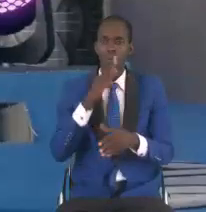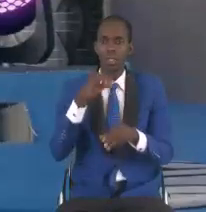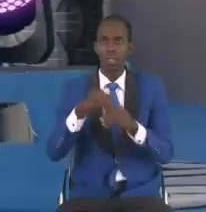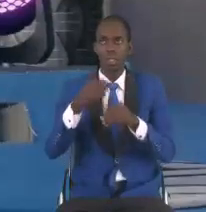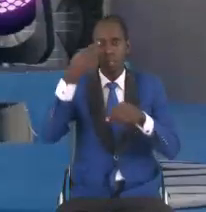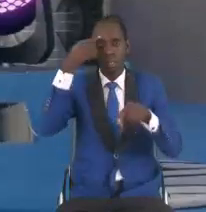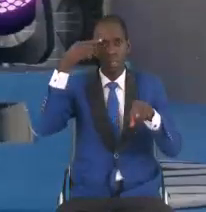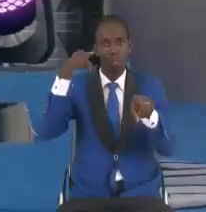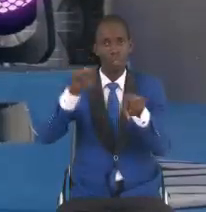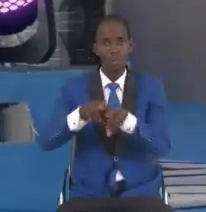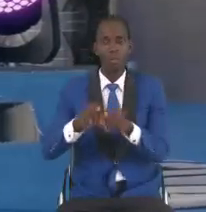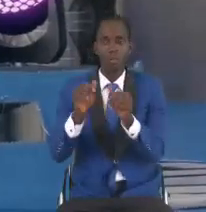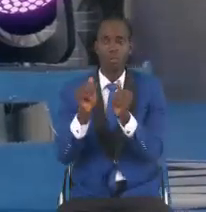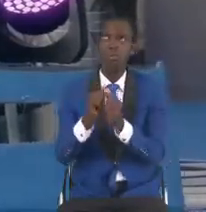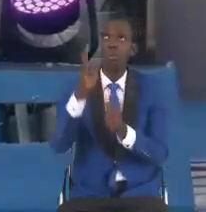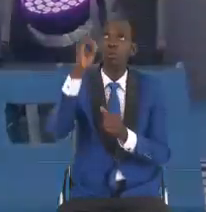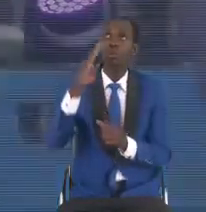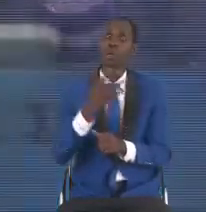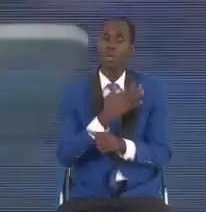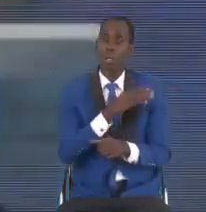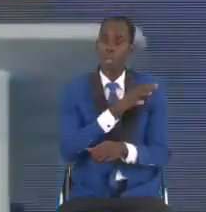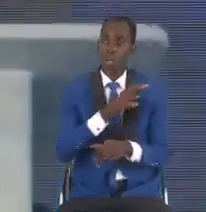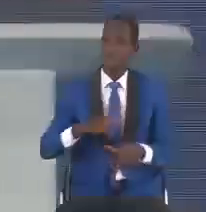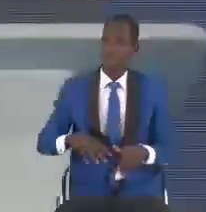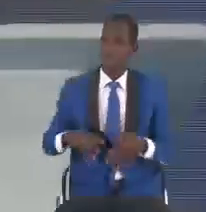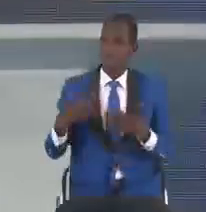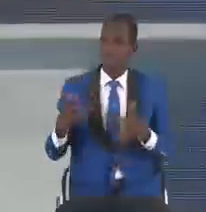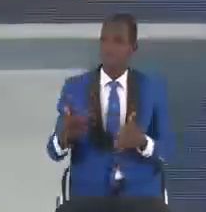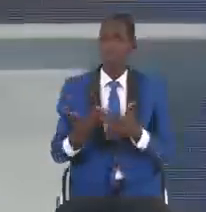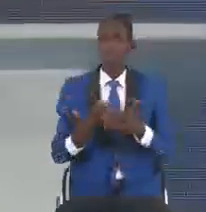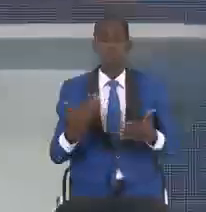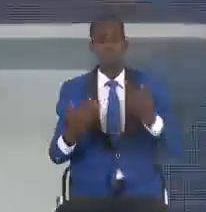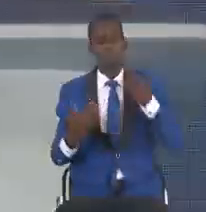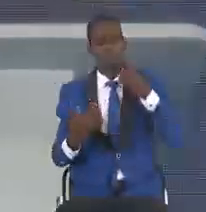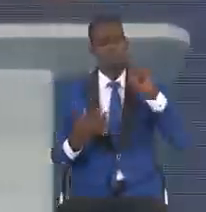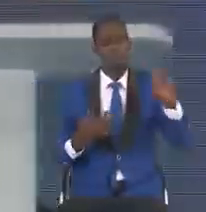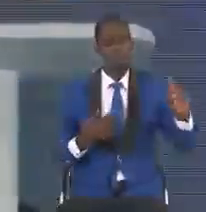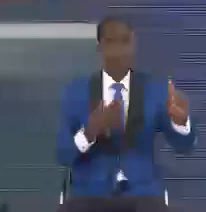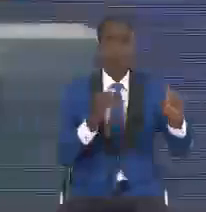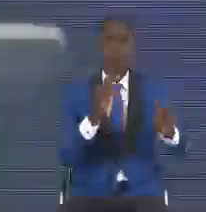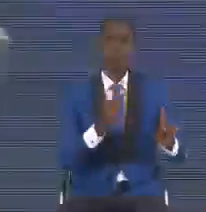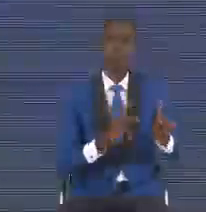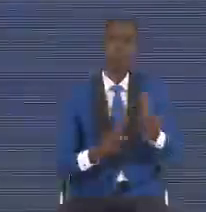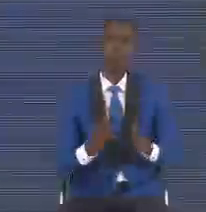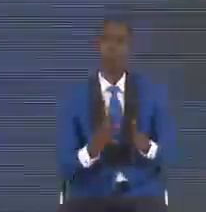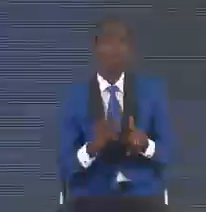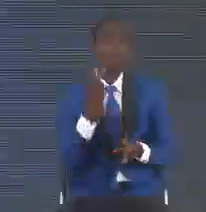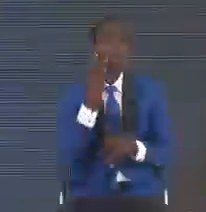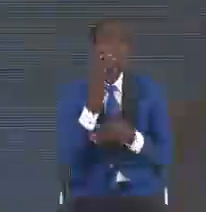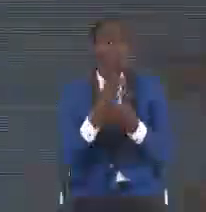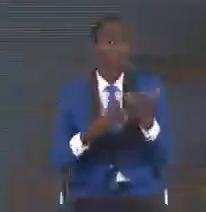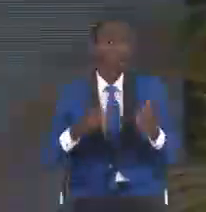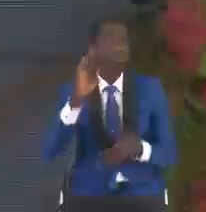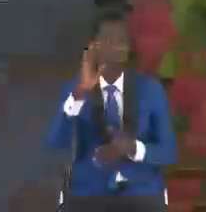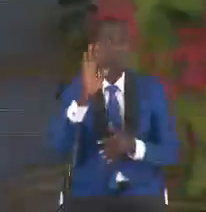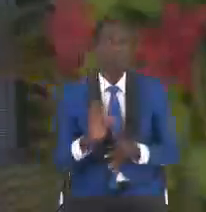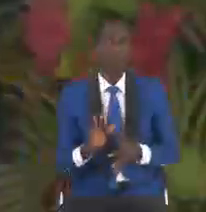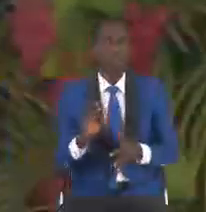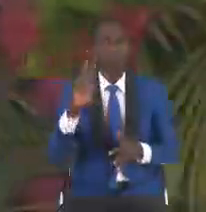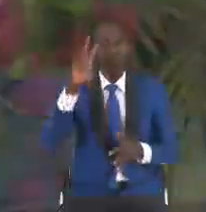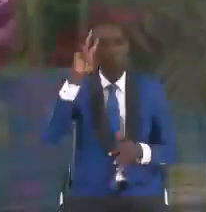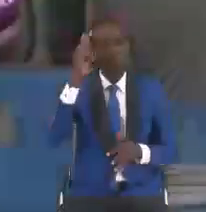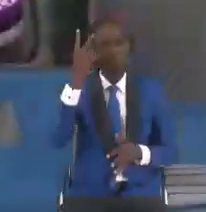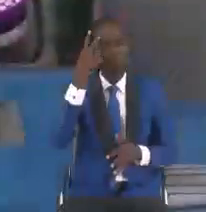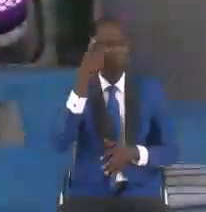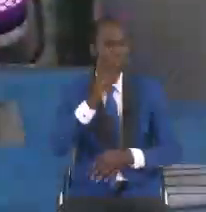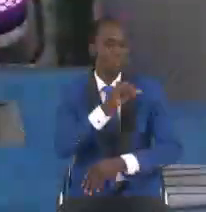with Christ, you now charge the people. You see, there are some ministers, they misunderstand